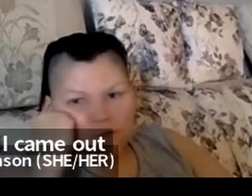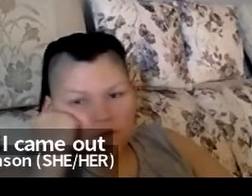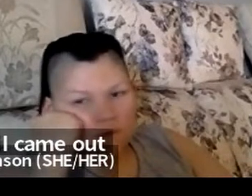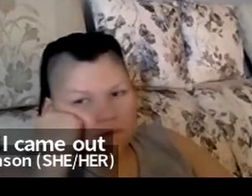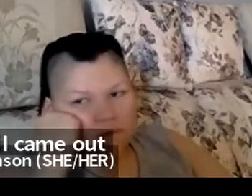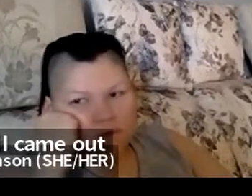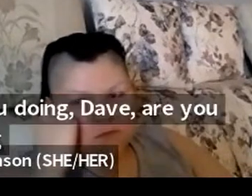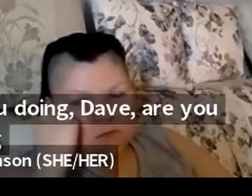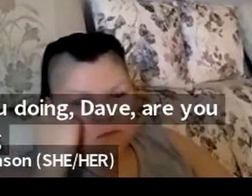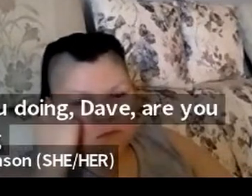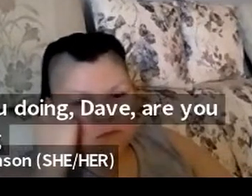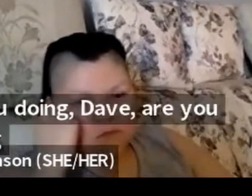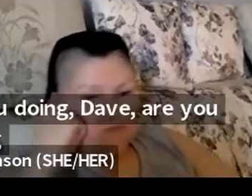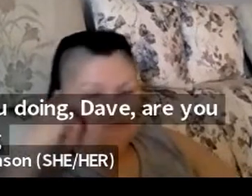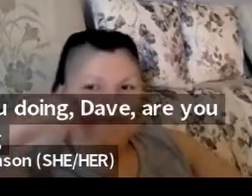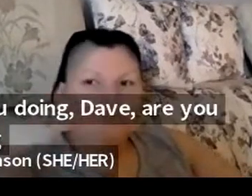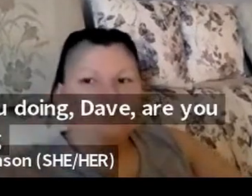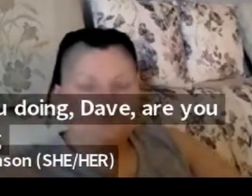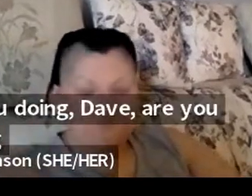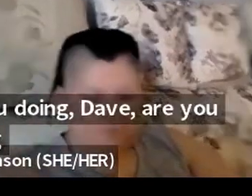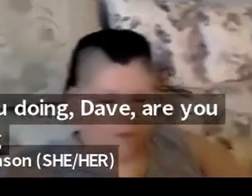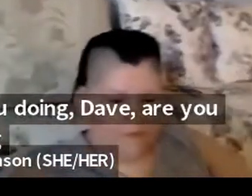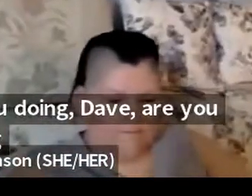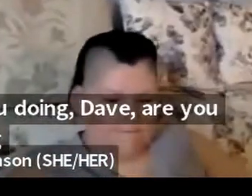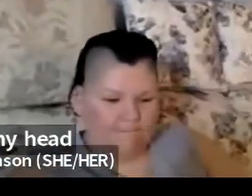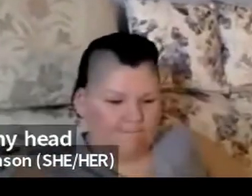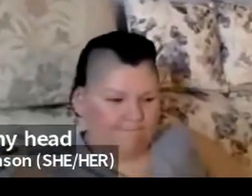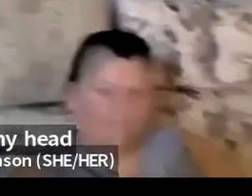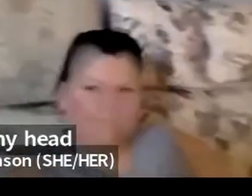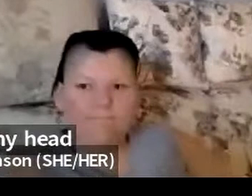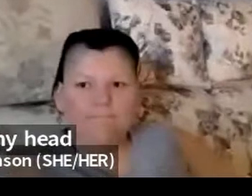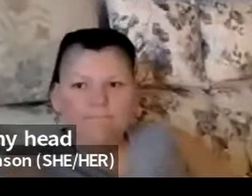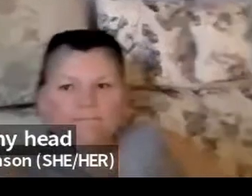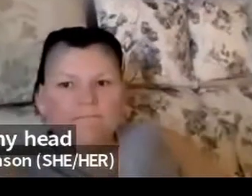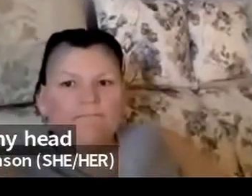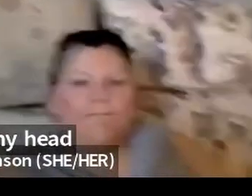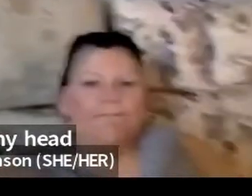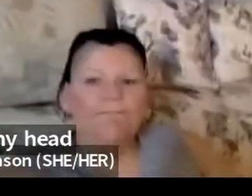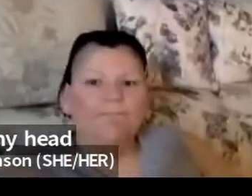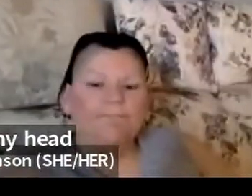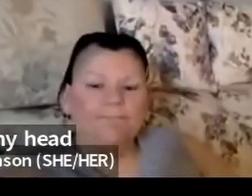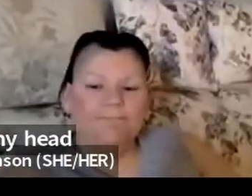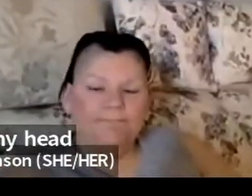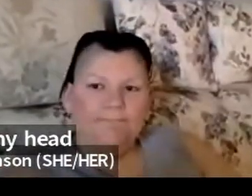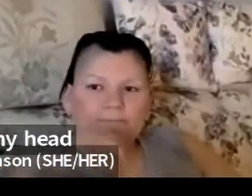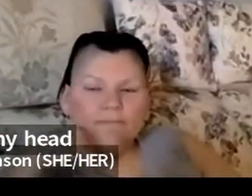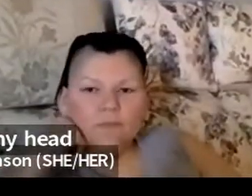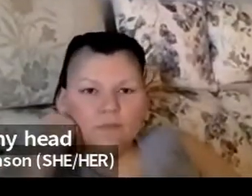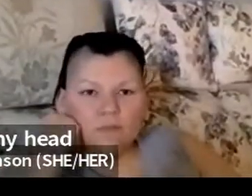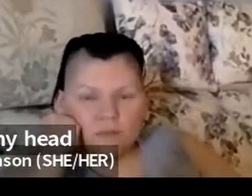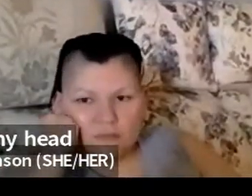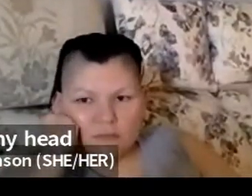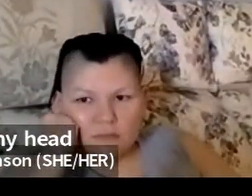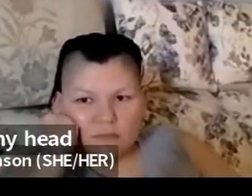Like seriously, it's really bad and they're not trained properly. So basically before the bag was empty, the